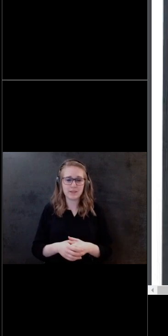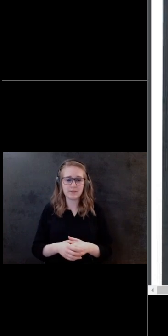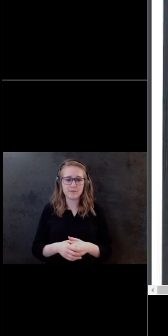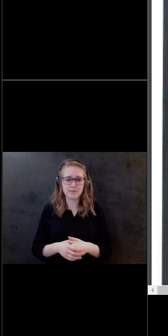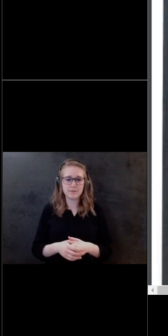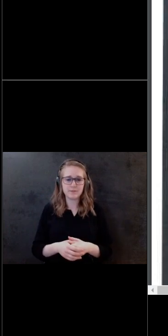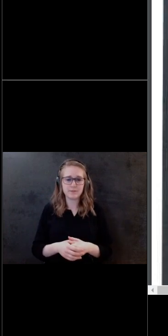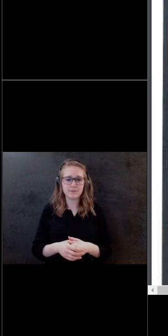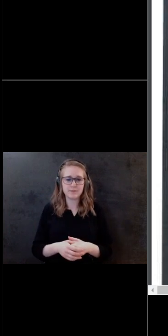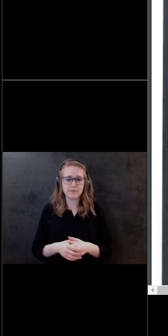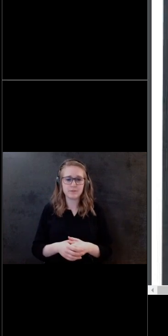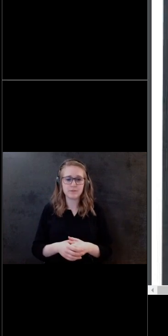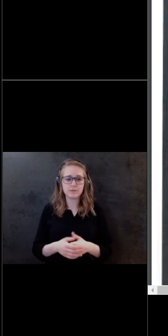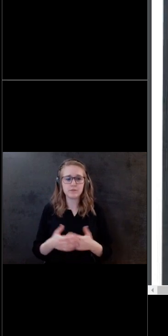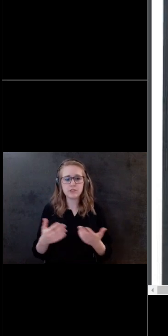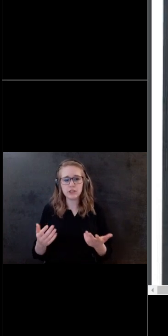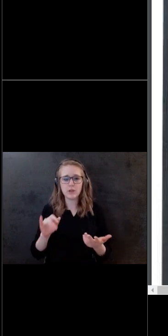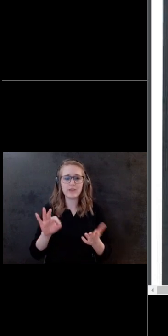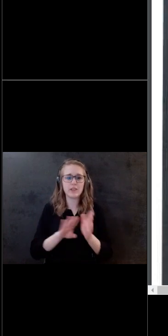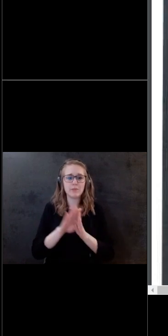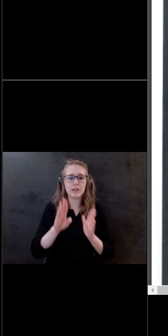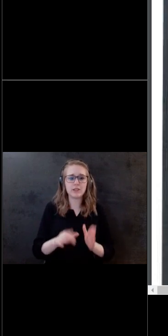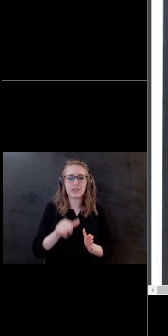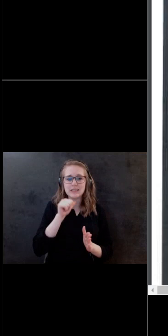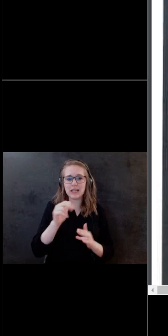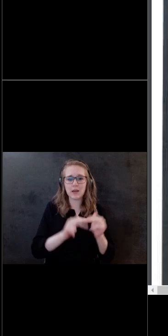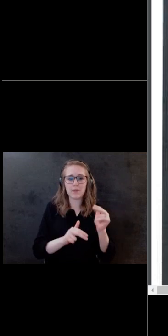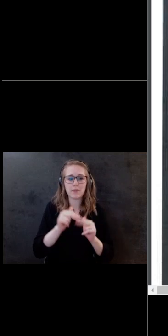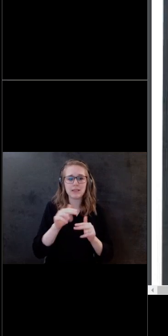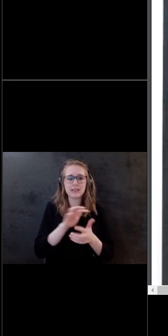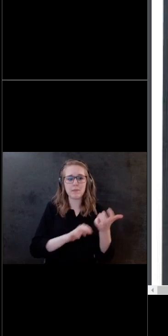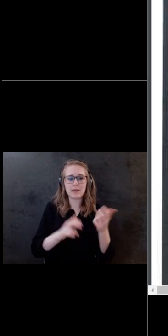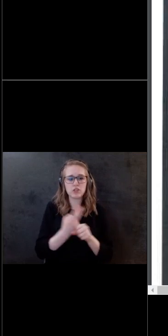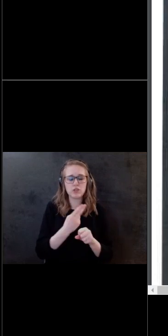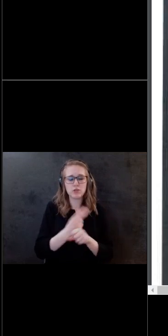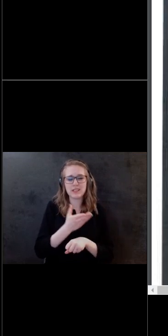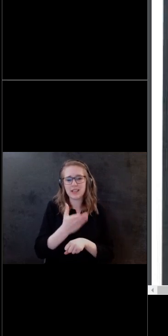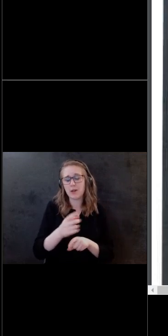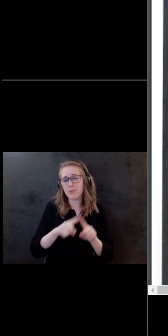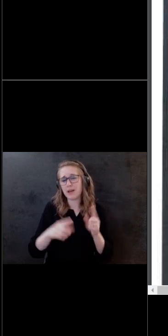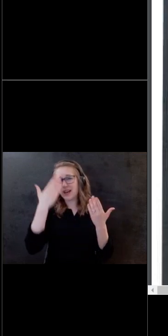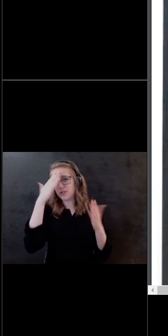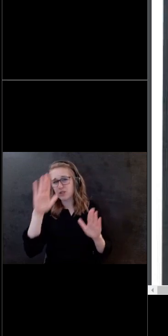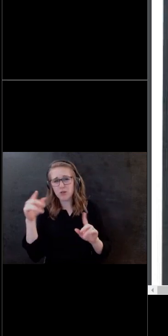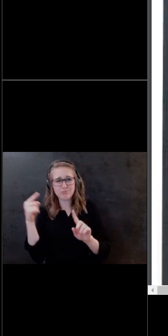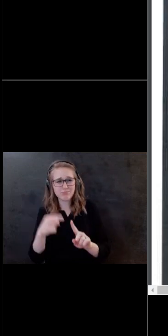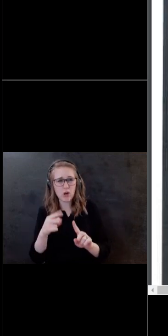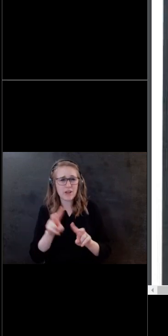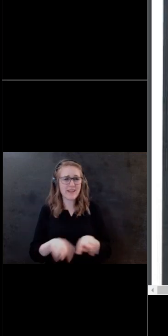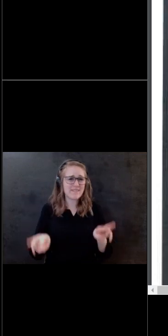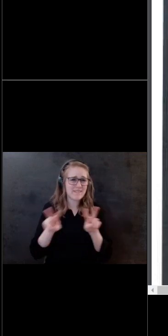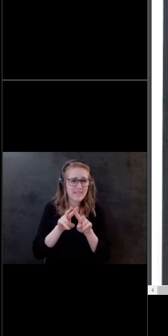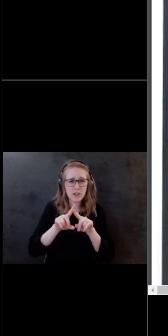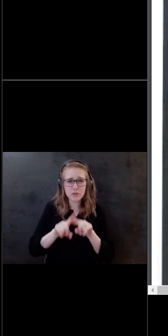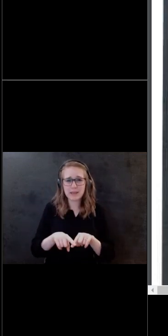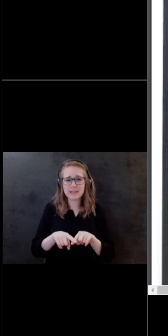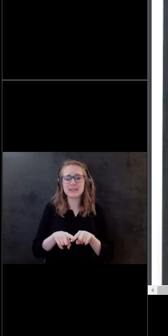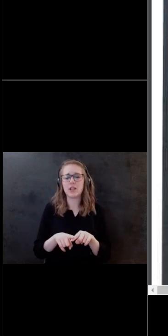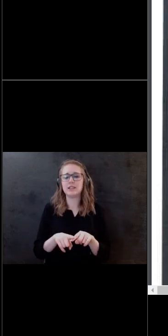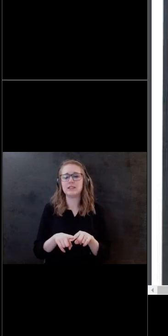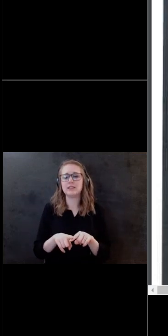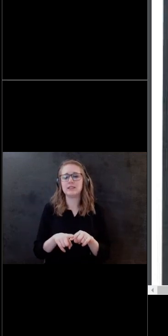public benefit of open space there. But I can't really tell you what was or what the value was based on